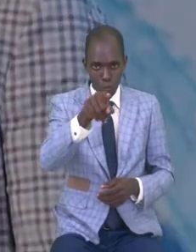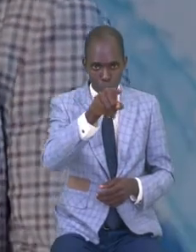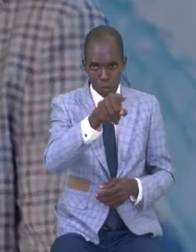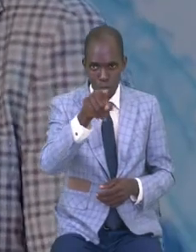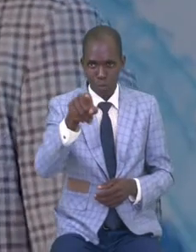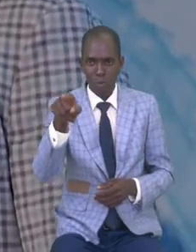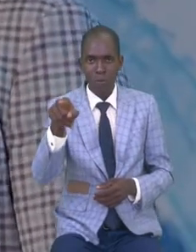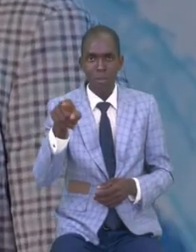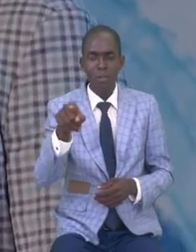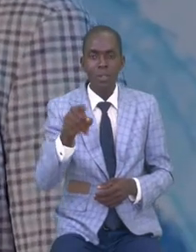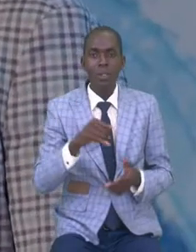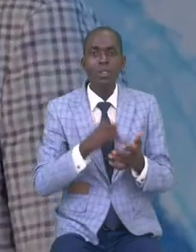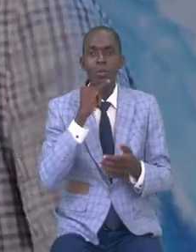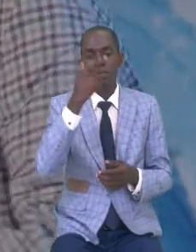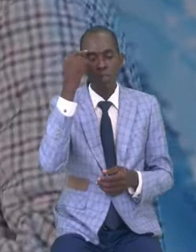I can't hear you.